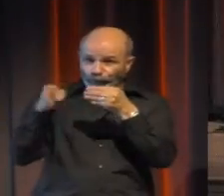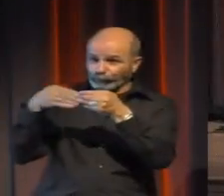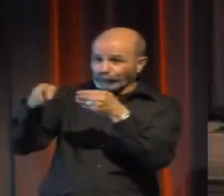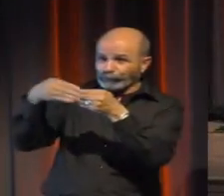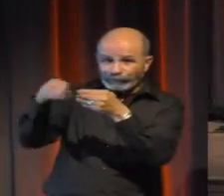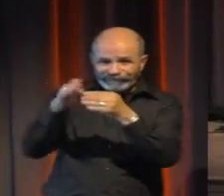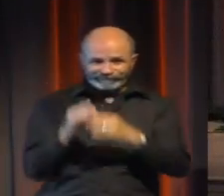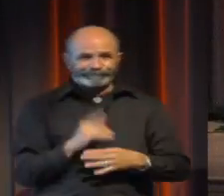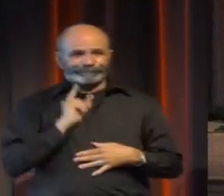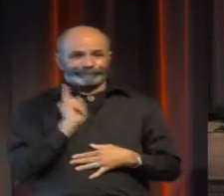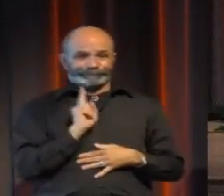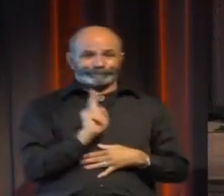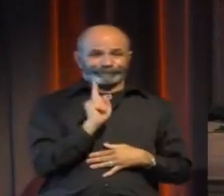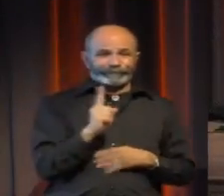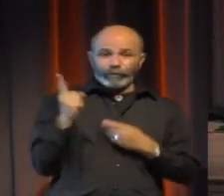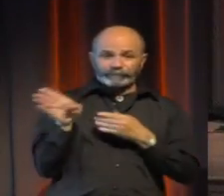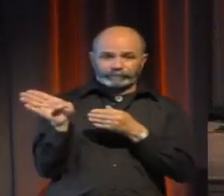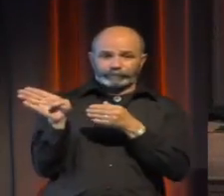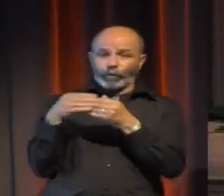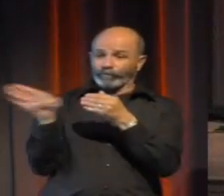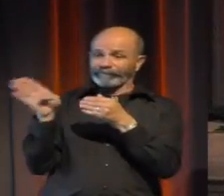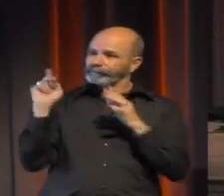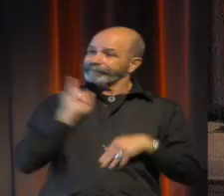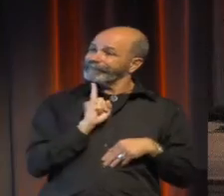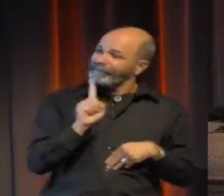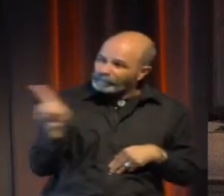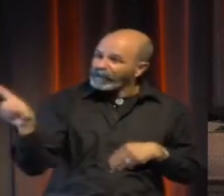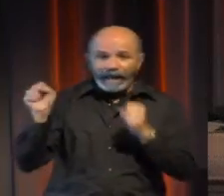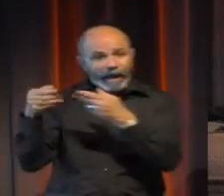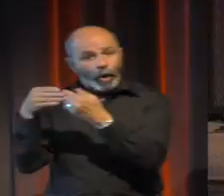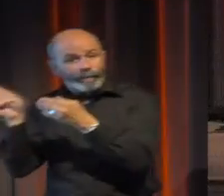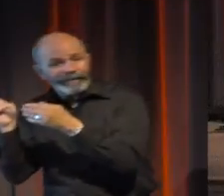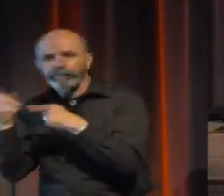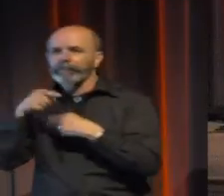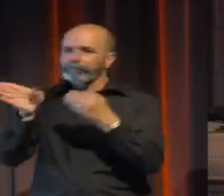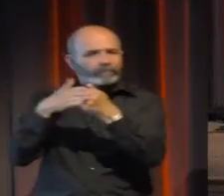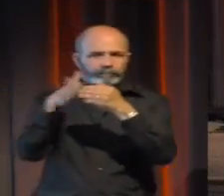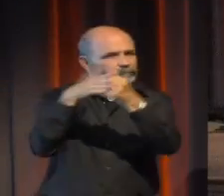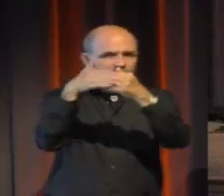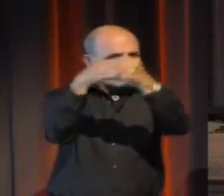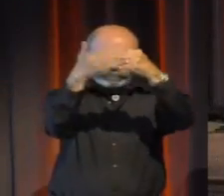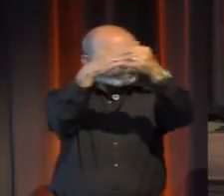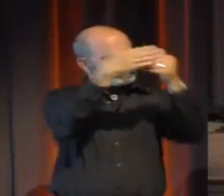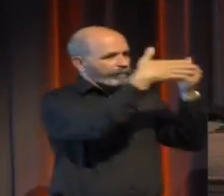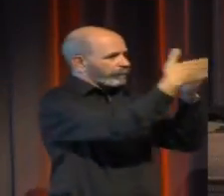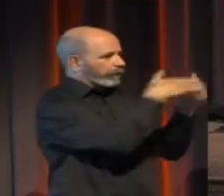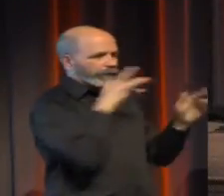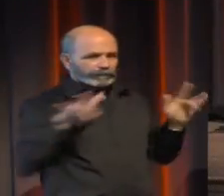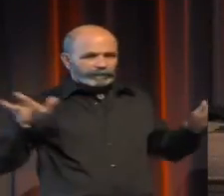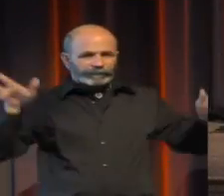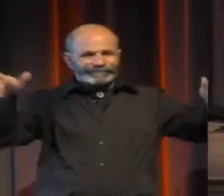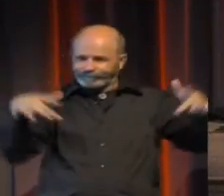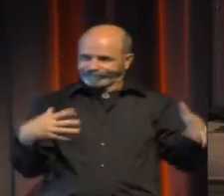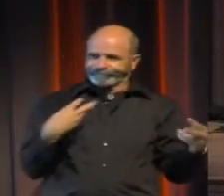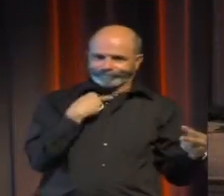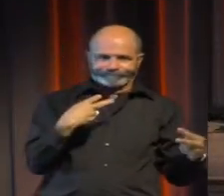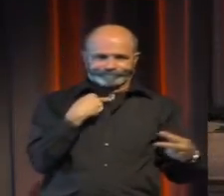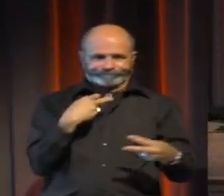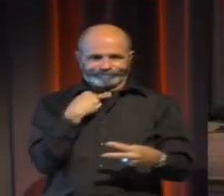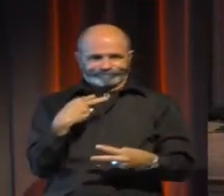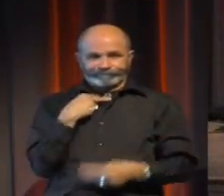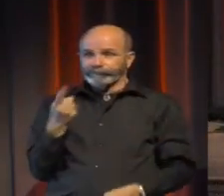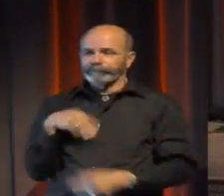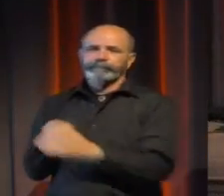language or following in a family footstep or just trying to pick that sustainable occupation, those limitations that